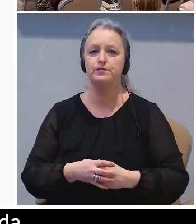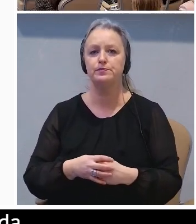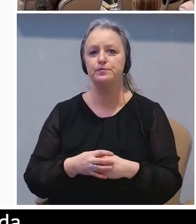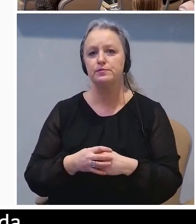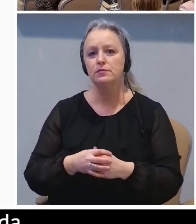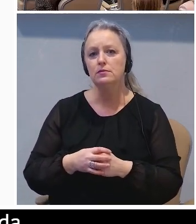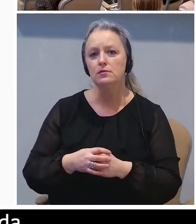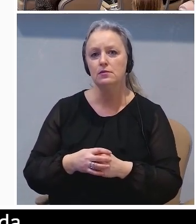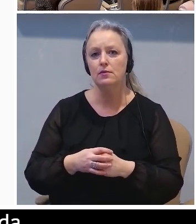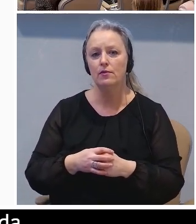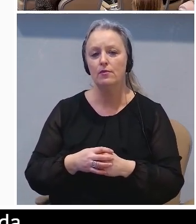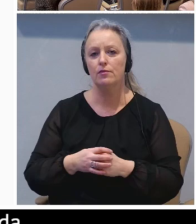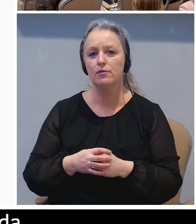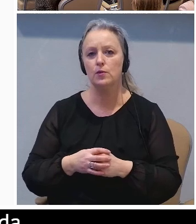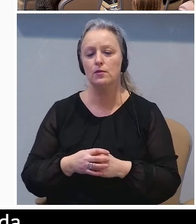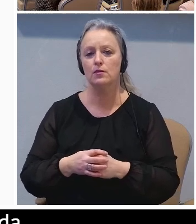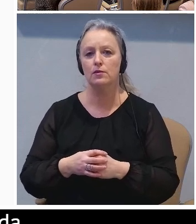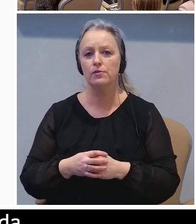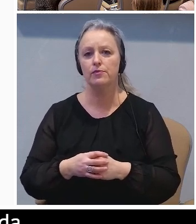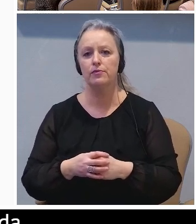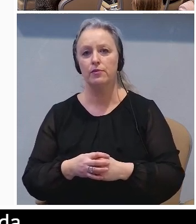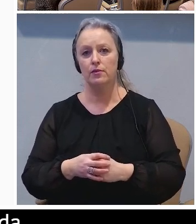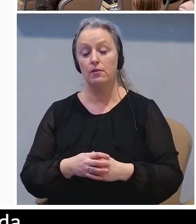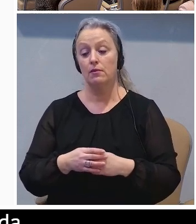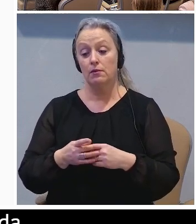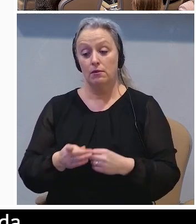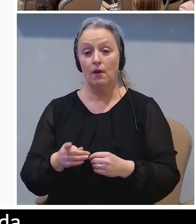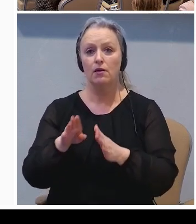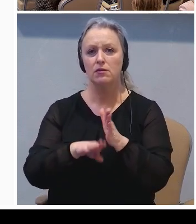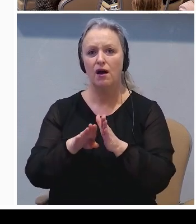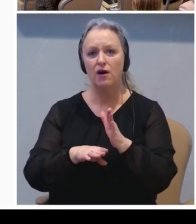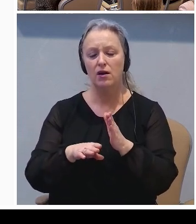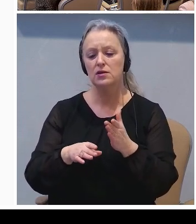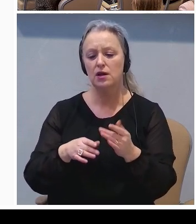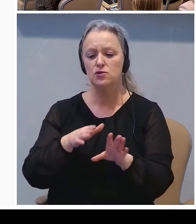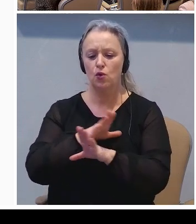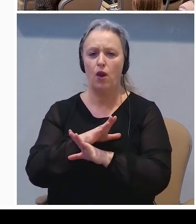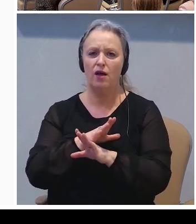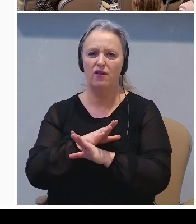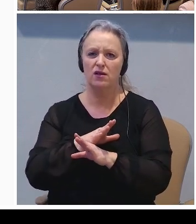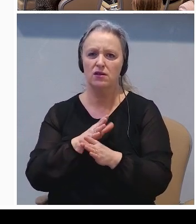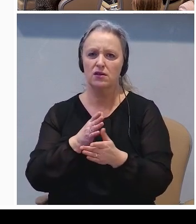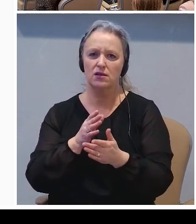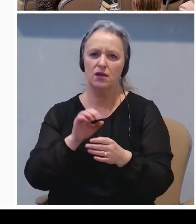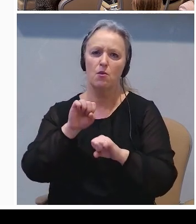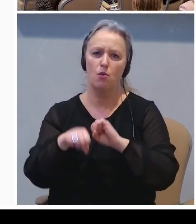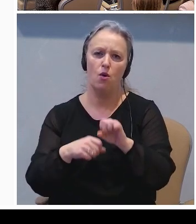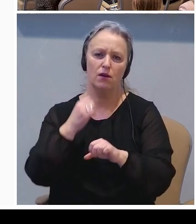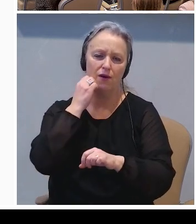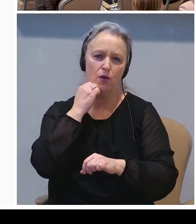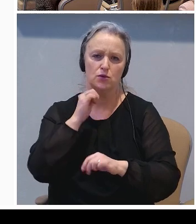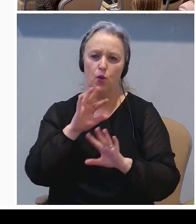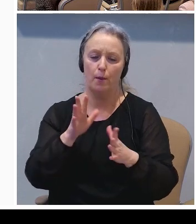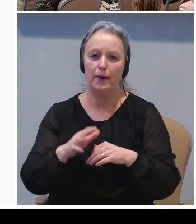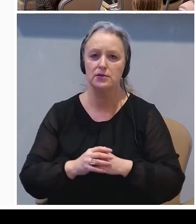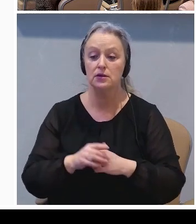they lose skills and then die early in their teens. Tavaliselt And there is surevad no nad treatment for this enneaegselt disease. teismeeas. But Selle what we haiguse know is that